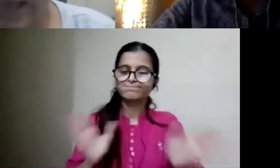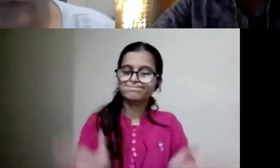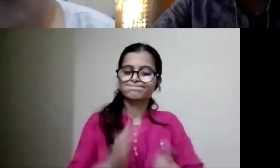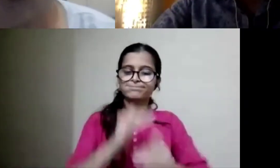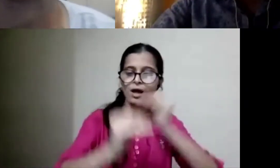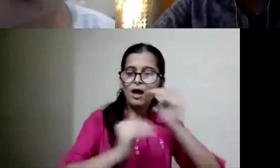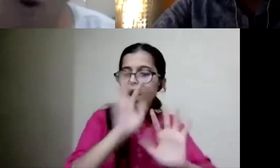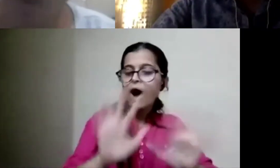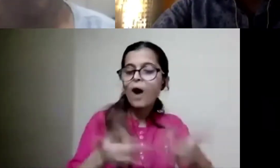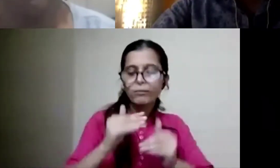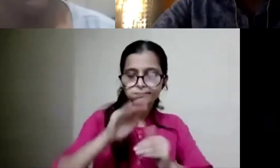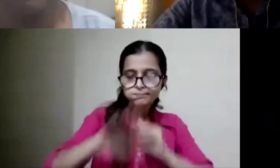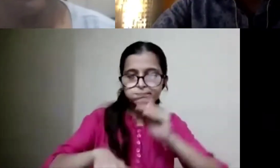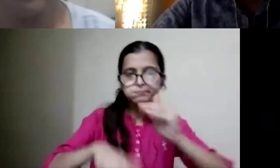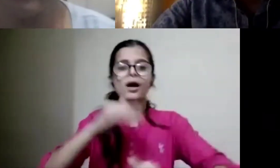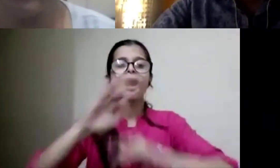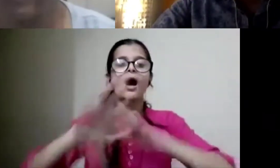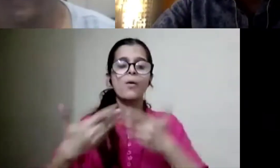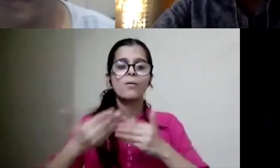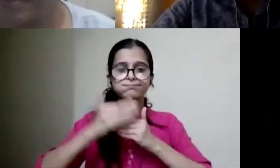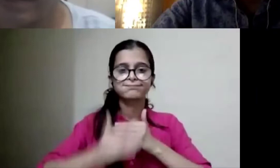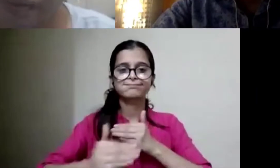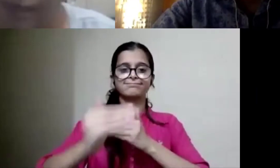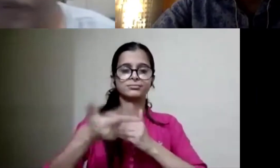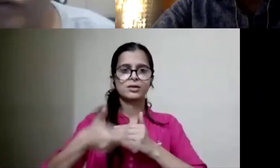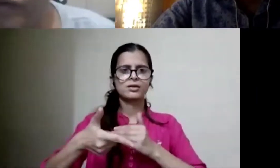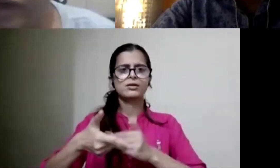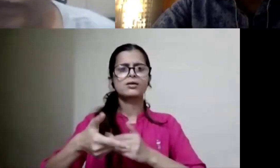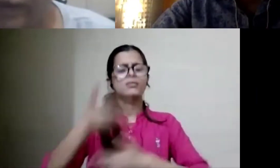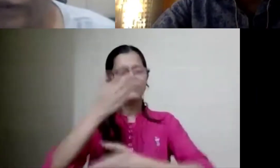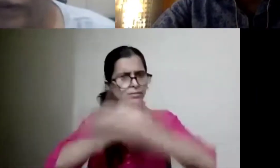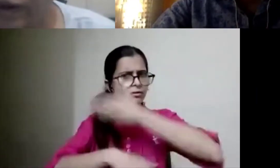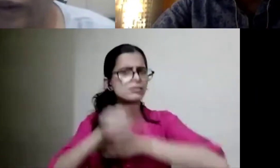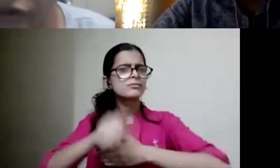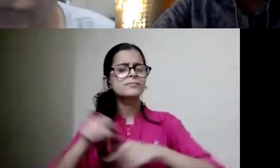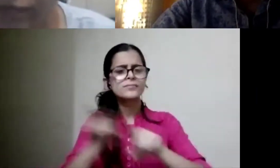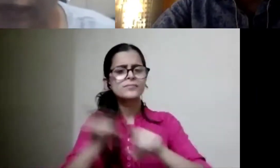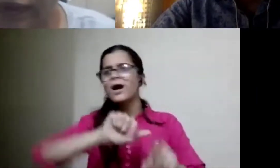Before that, you only thought of persons with disabilities as recipients